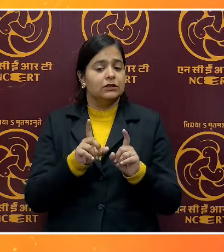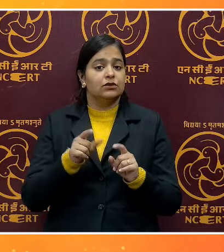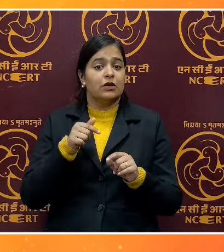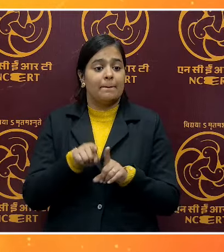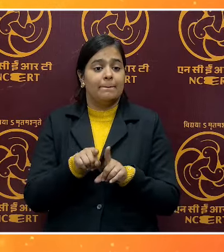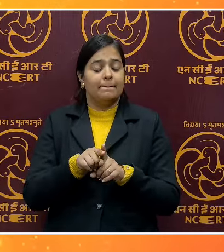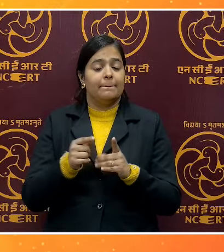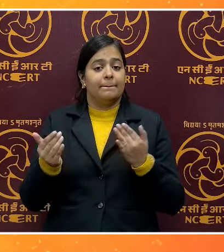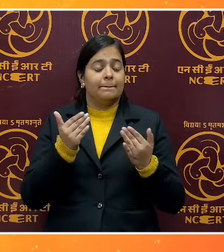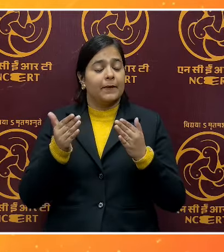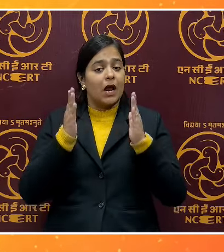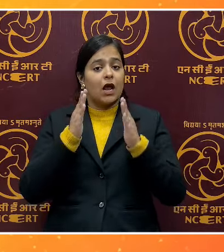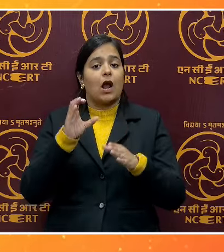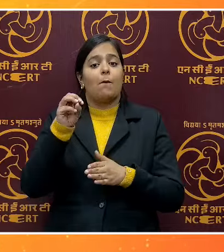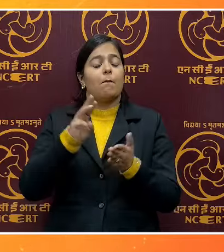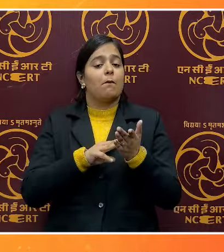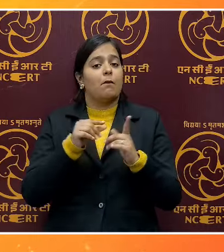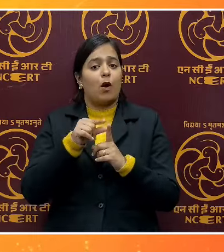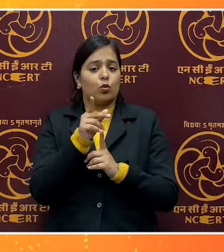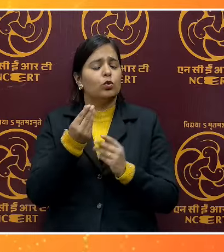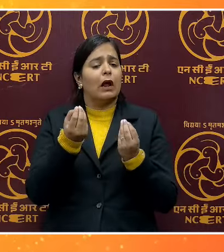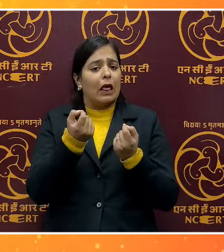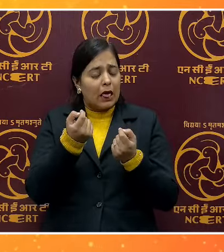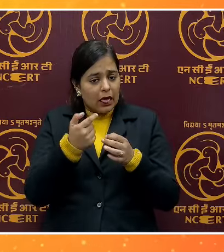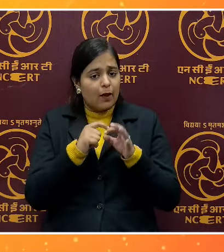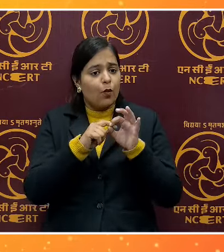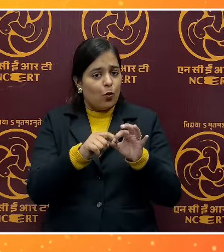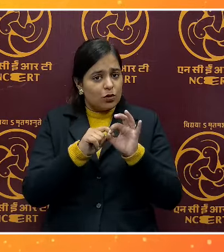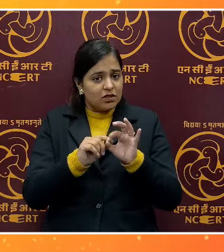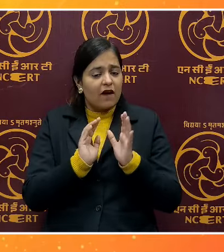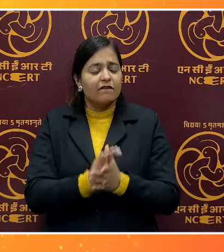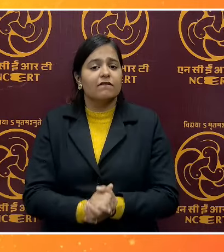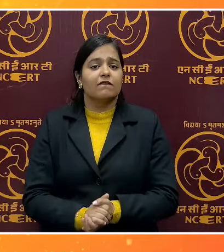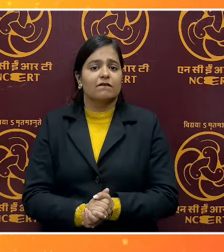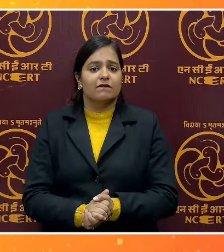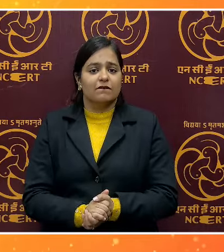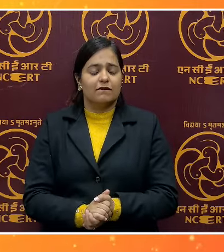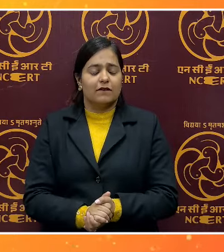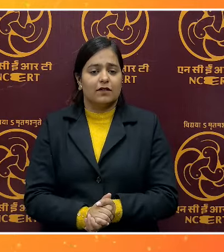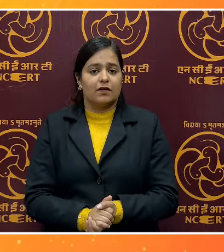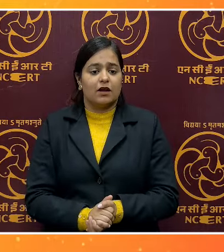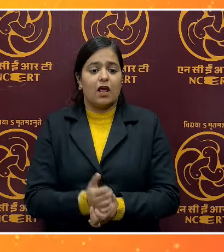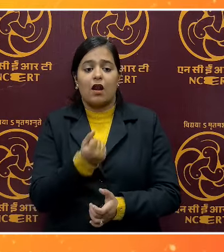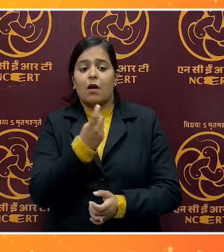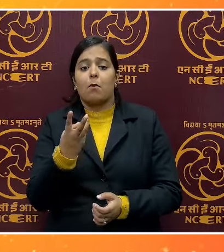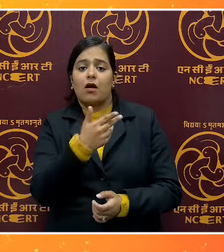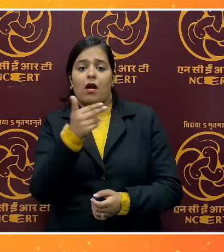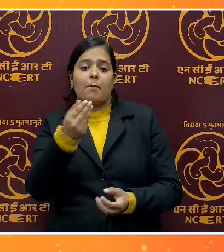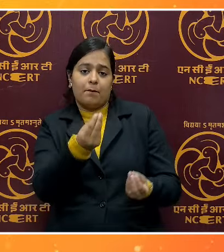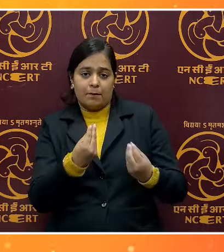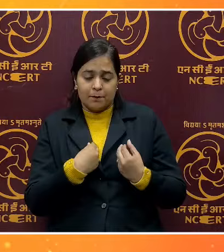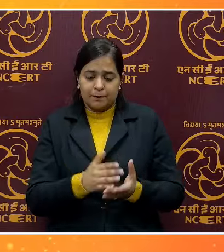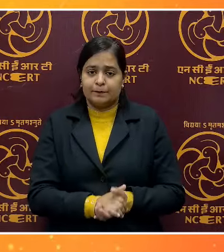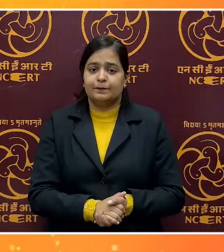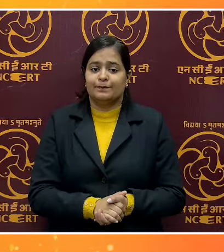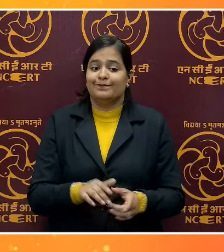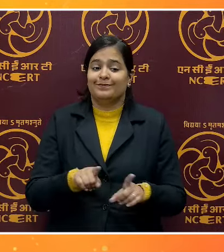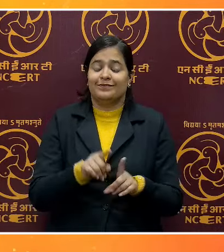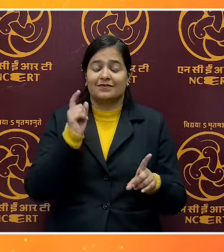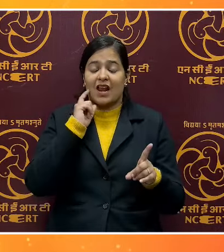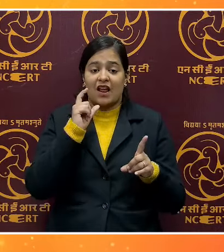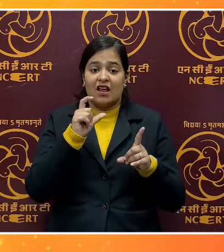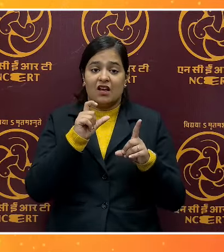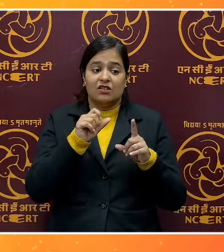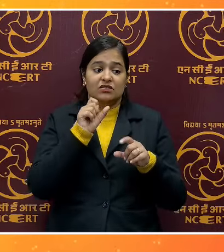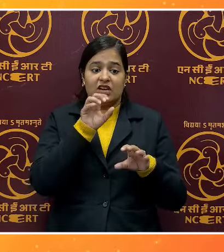coordination compounds, sometimes question is coming only to calculate the oxidation number of the central metal, identify the ligands, types